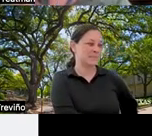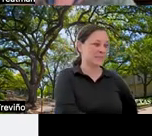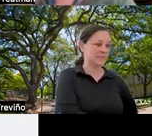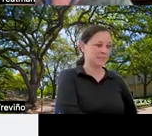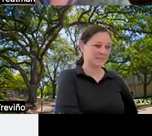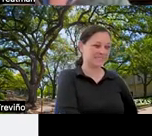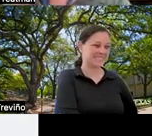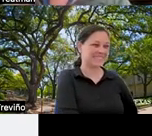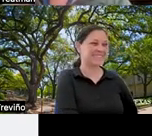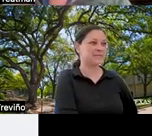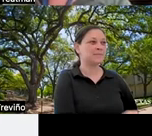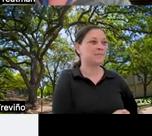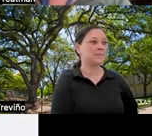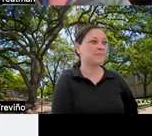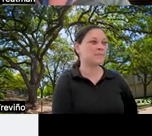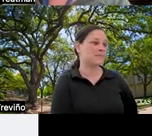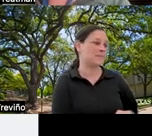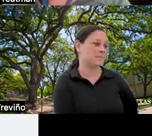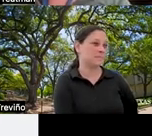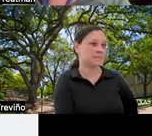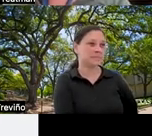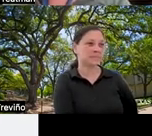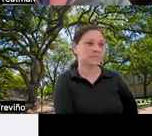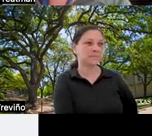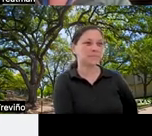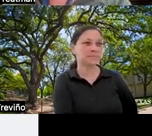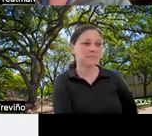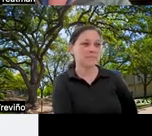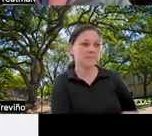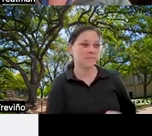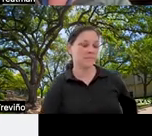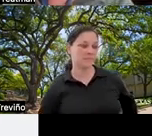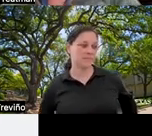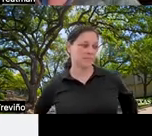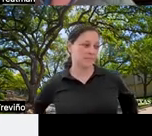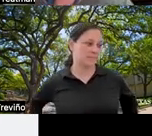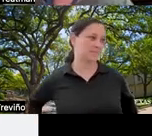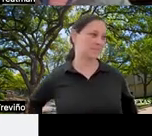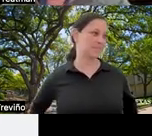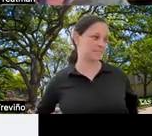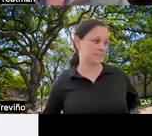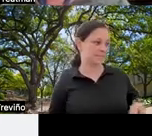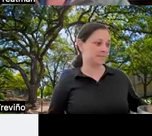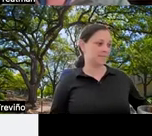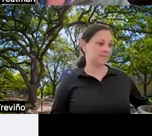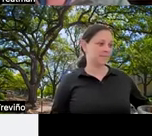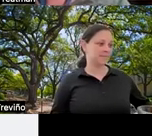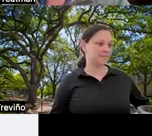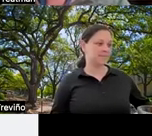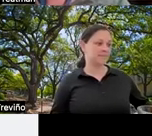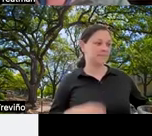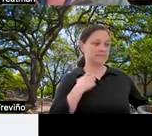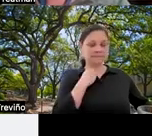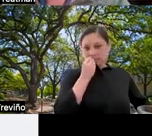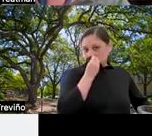Calculator. This is just more of a note to this conversation, but it feels like the things we originally identified are